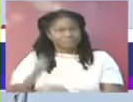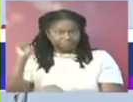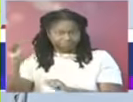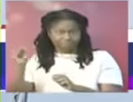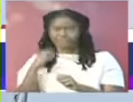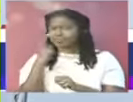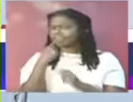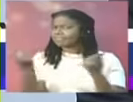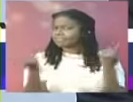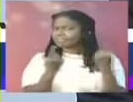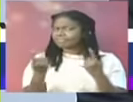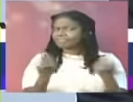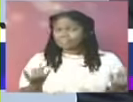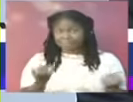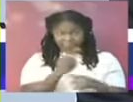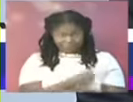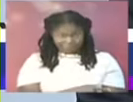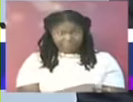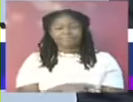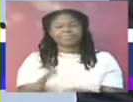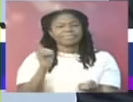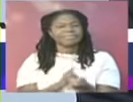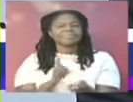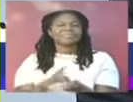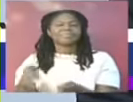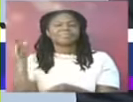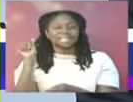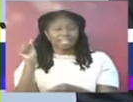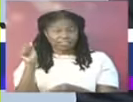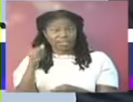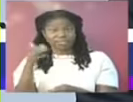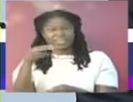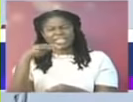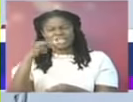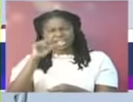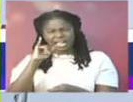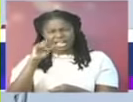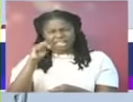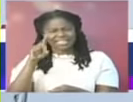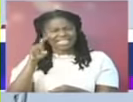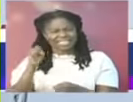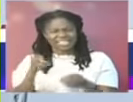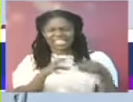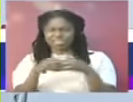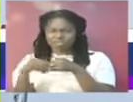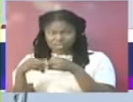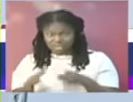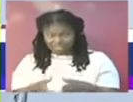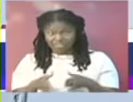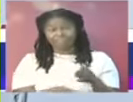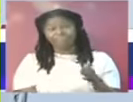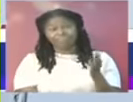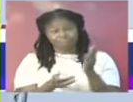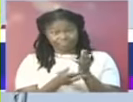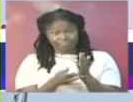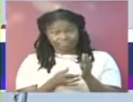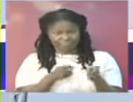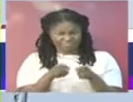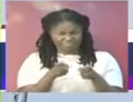are Dr. Avery Hines, Technical Director, Epidemiology, Ministry of Health, and Mr. Roshan Siram Singh,